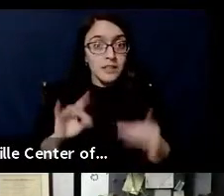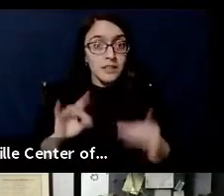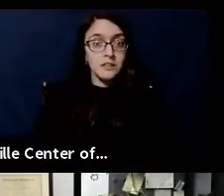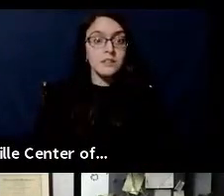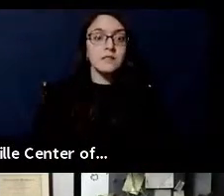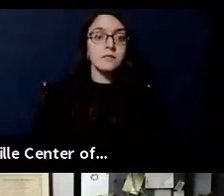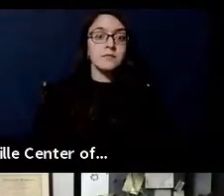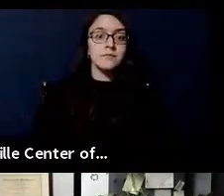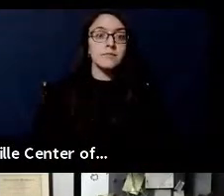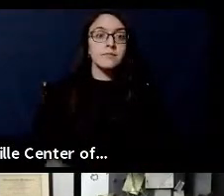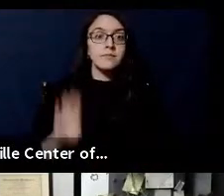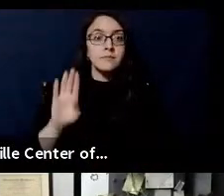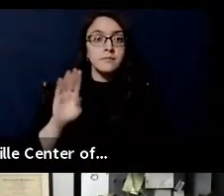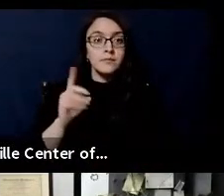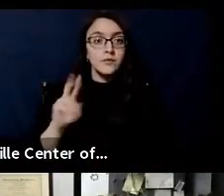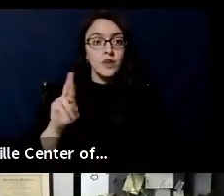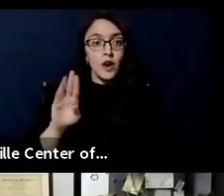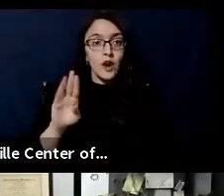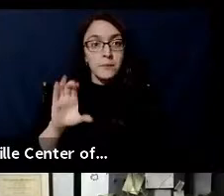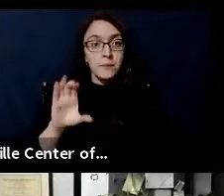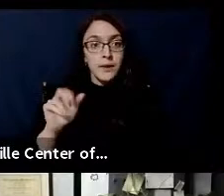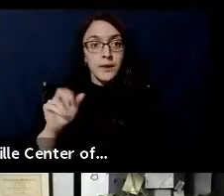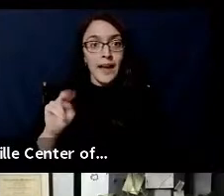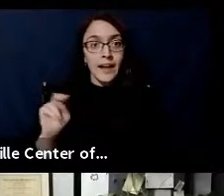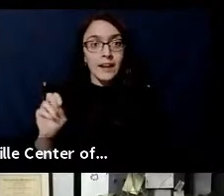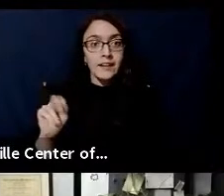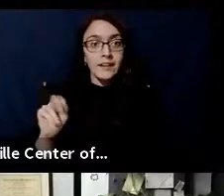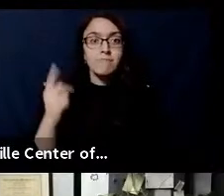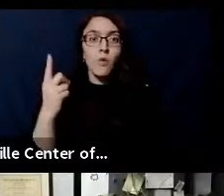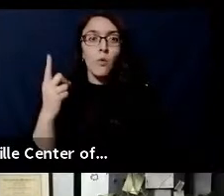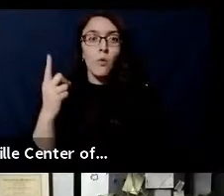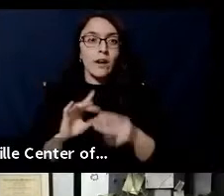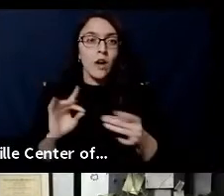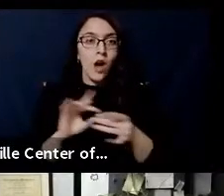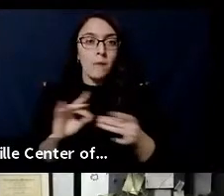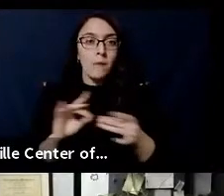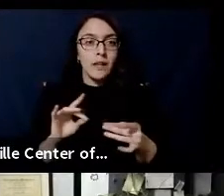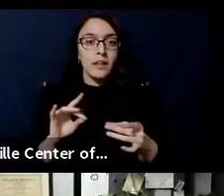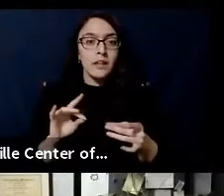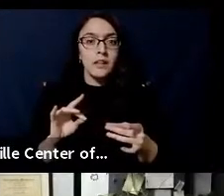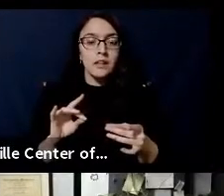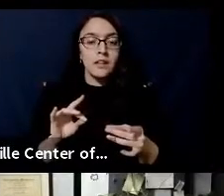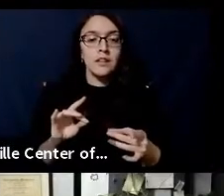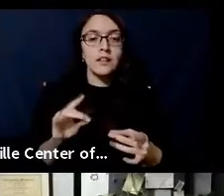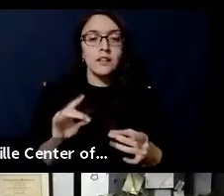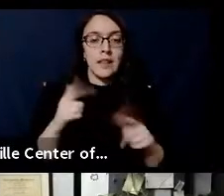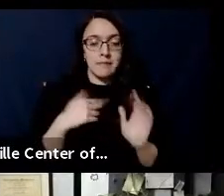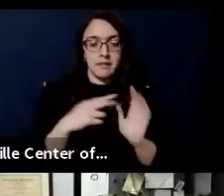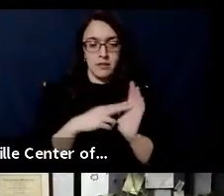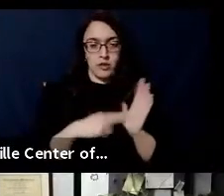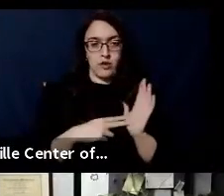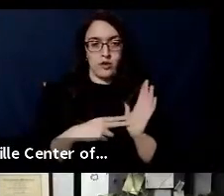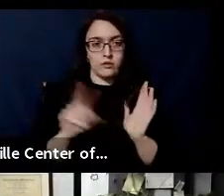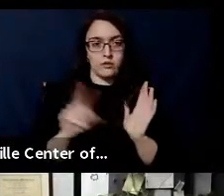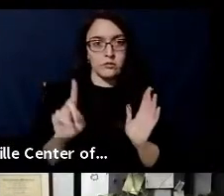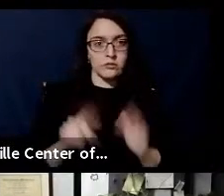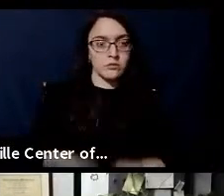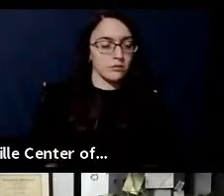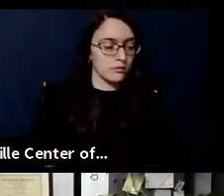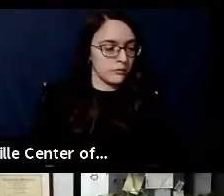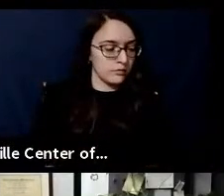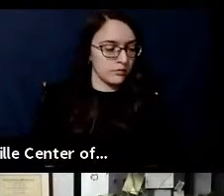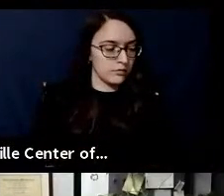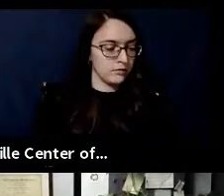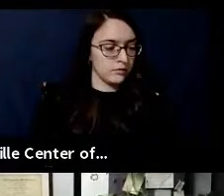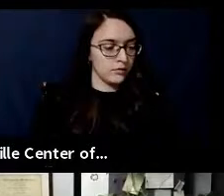Just one comment, and then I don't have it at my fingertips, so just another question